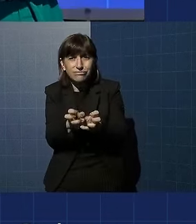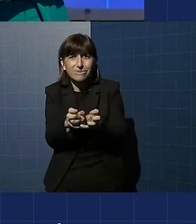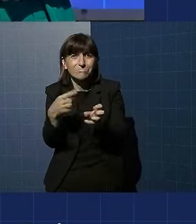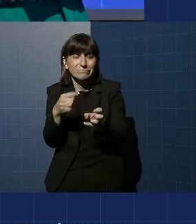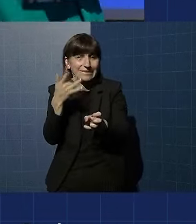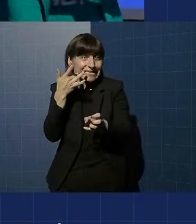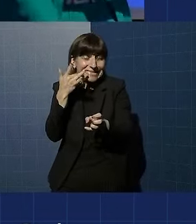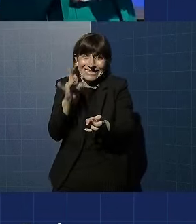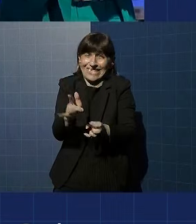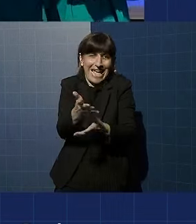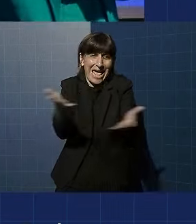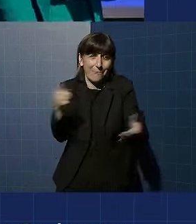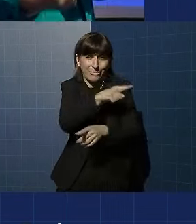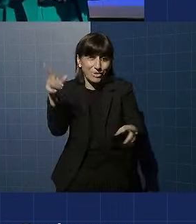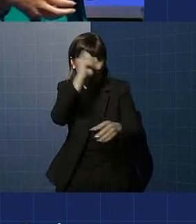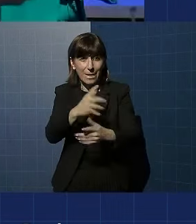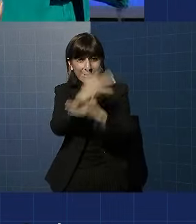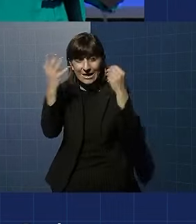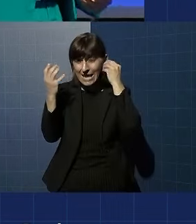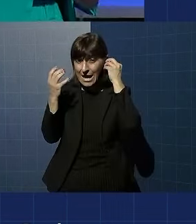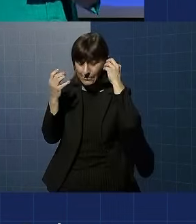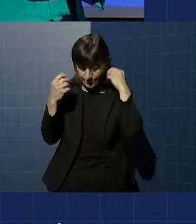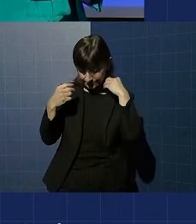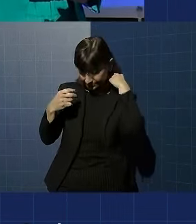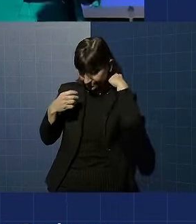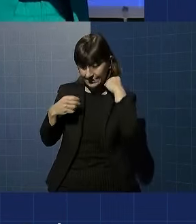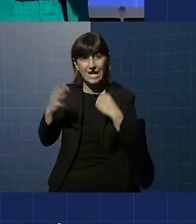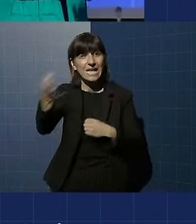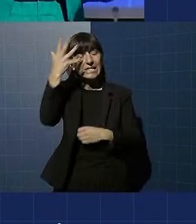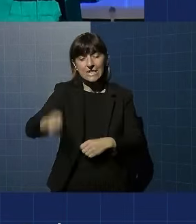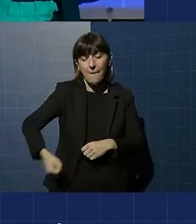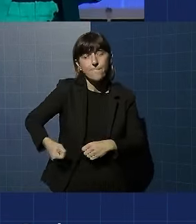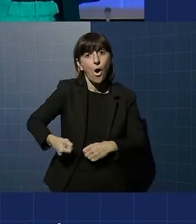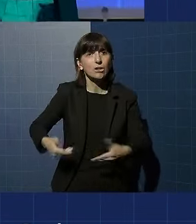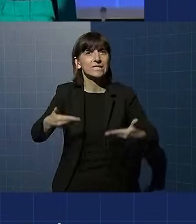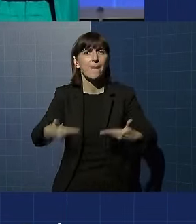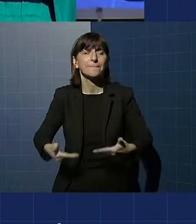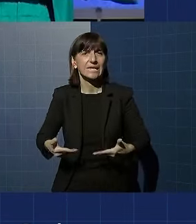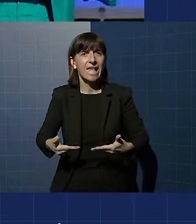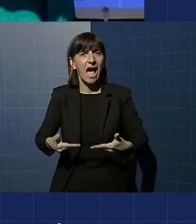using my muscles, or if I take a weight and I'm using my muscles, I'm working in against gravity.